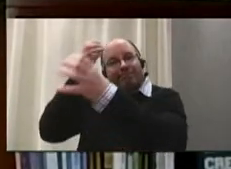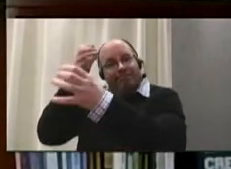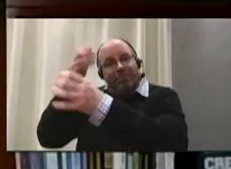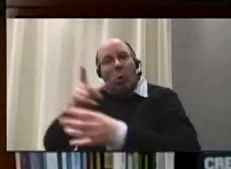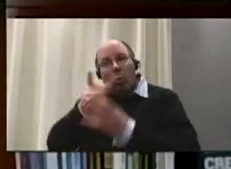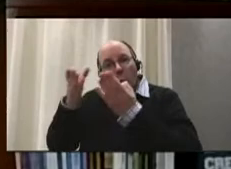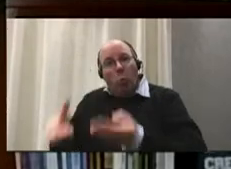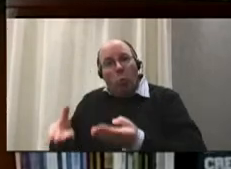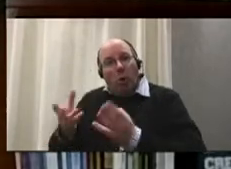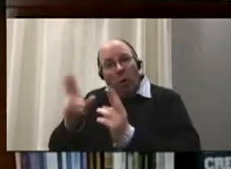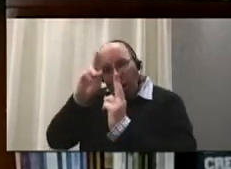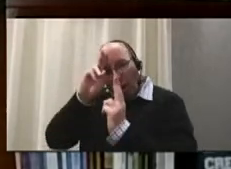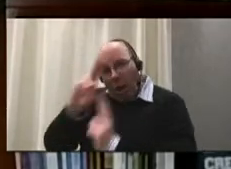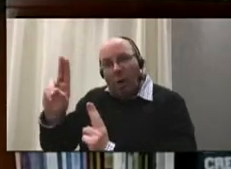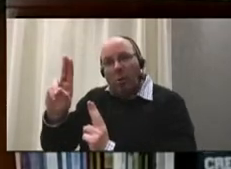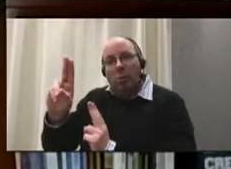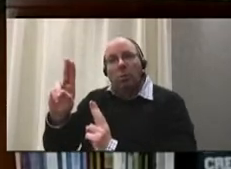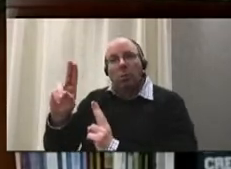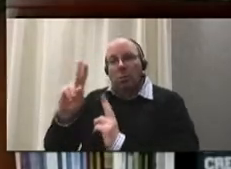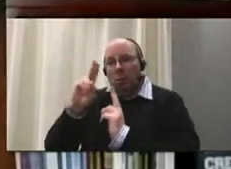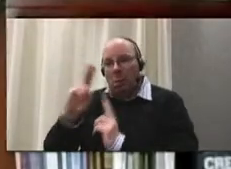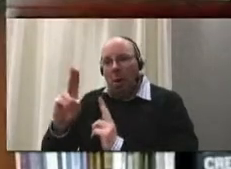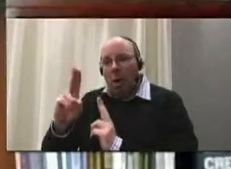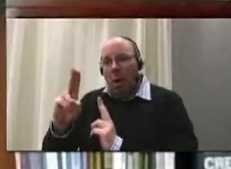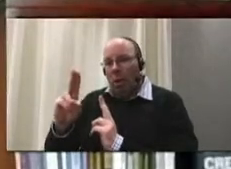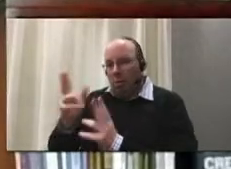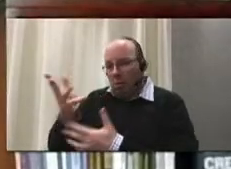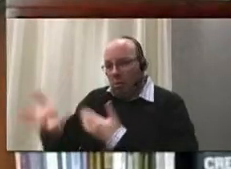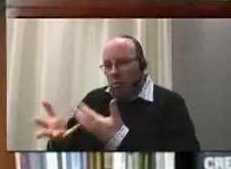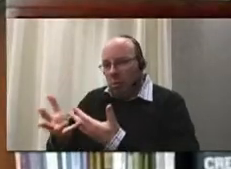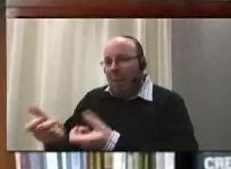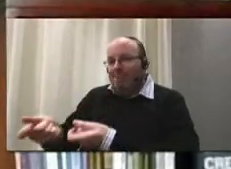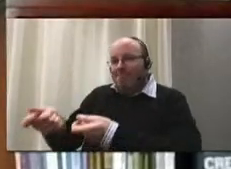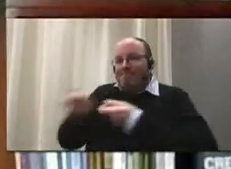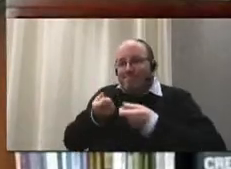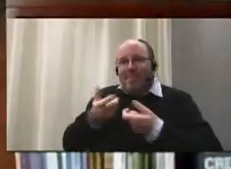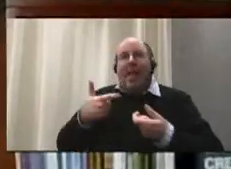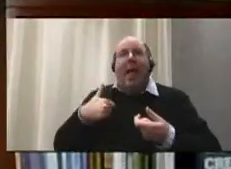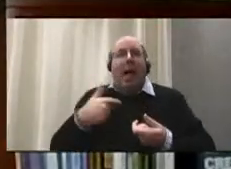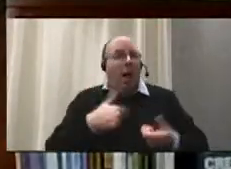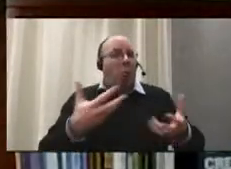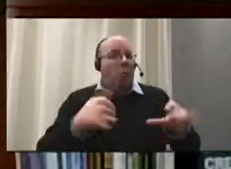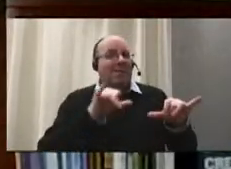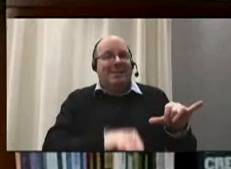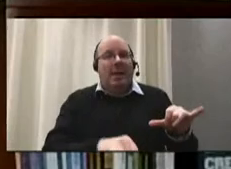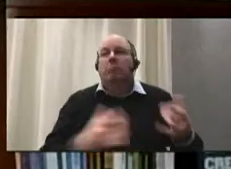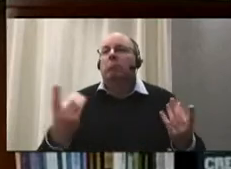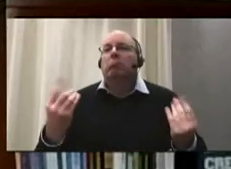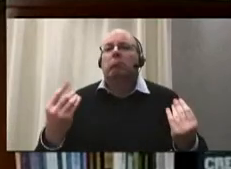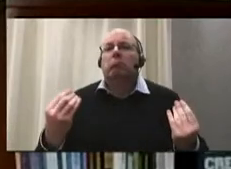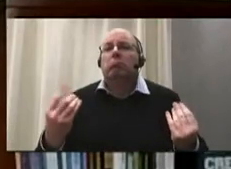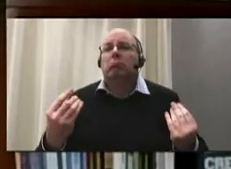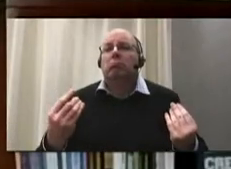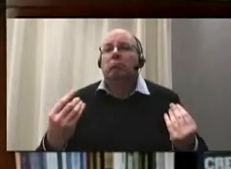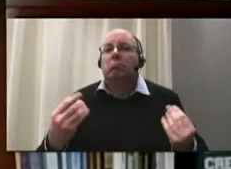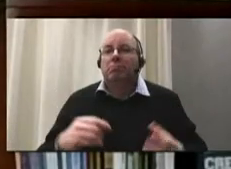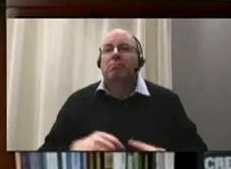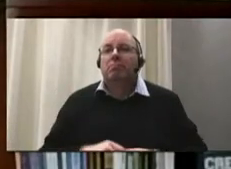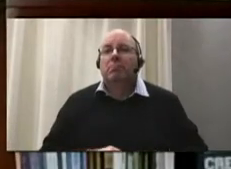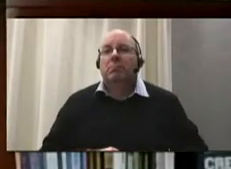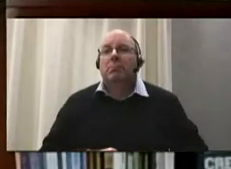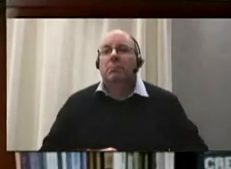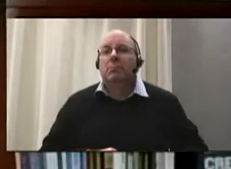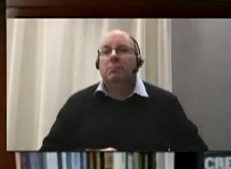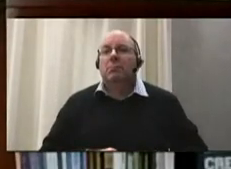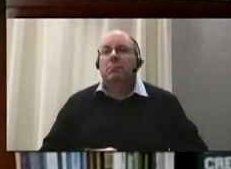that they bring, so that they want to stay. And so I think that's a very big part of it. We also have the opportunity to broaden